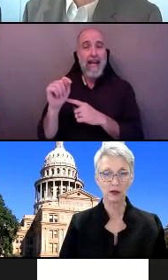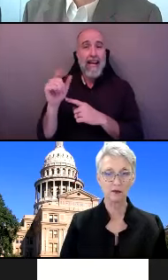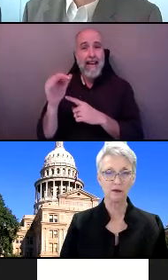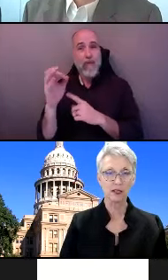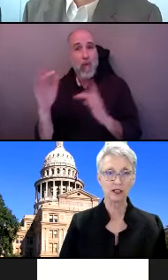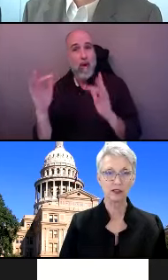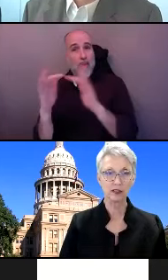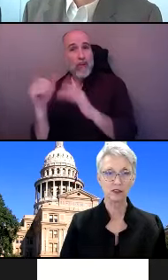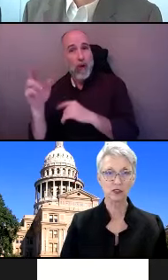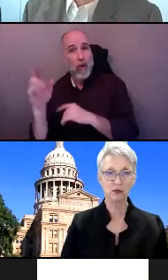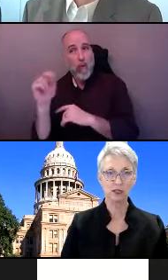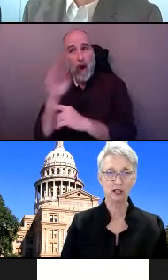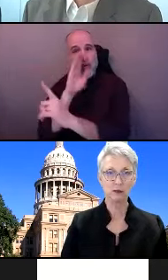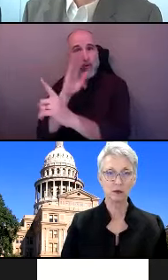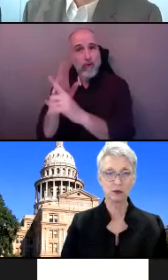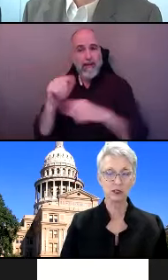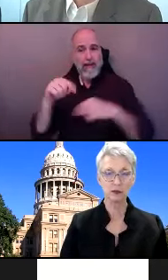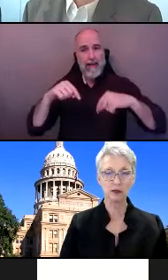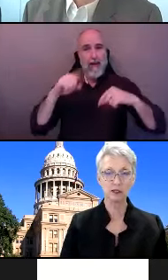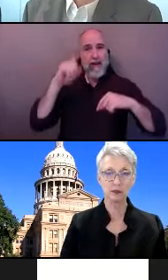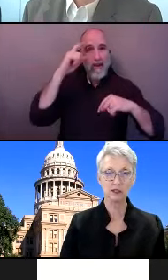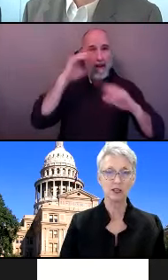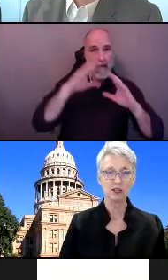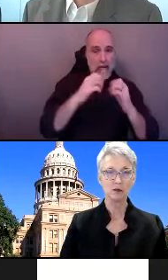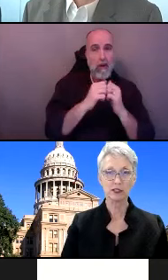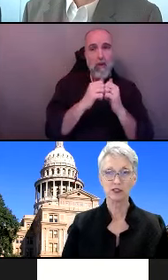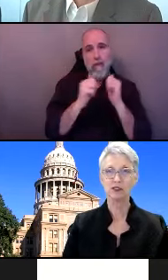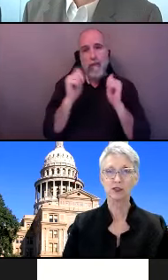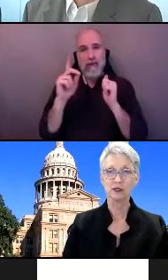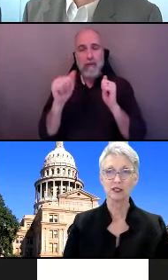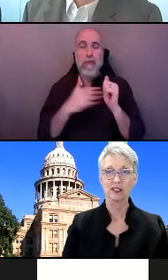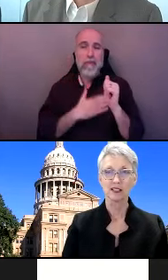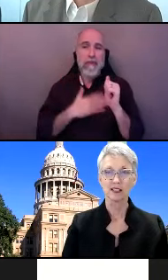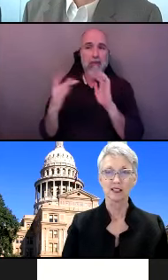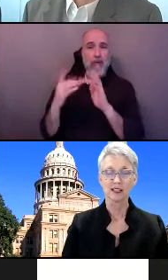directly here at the Governor's Committee on People with Disabilities, please do so.